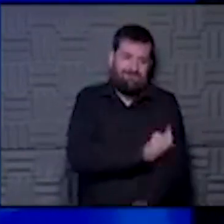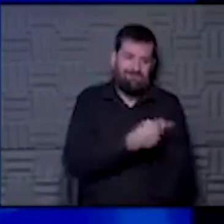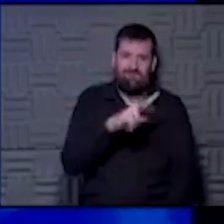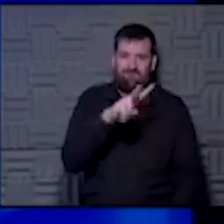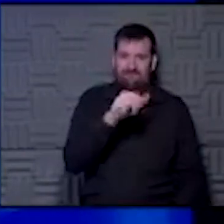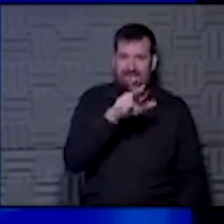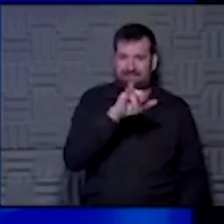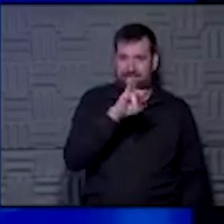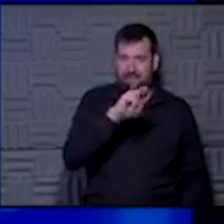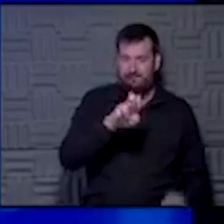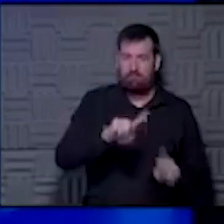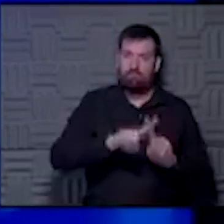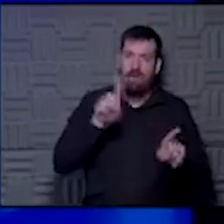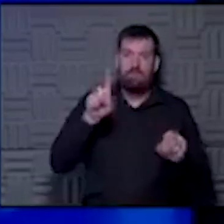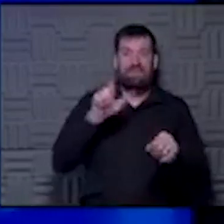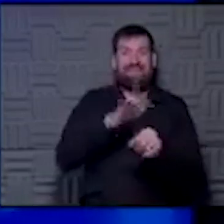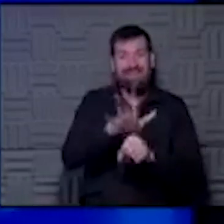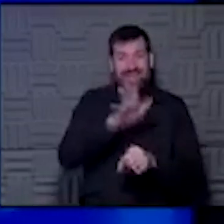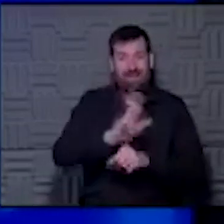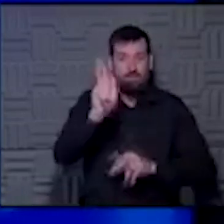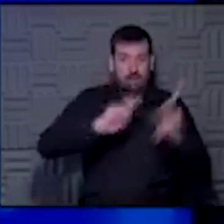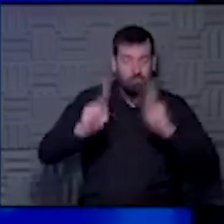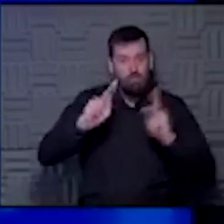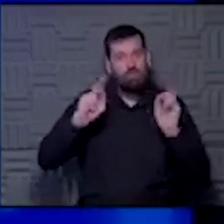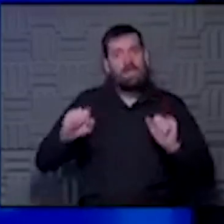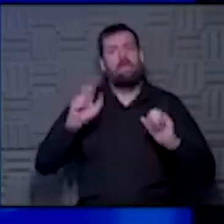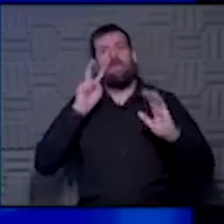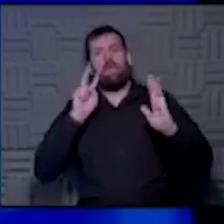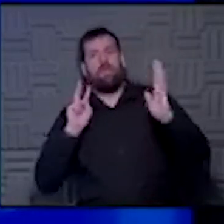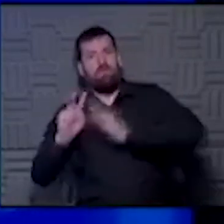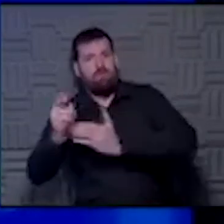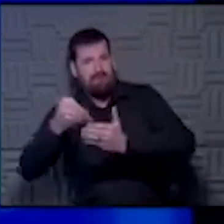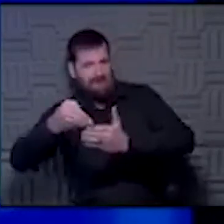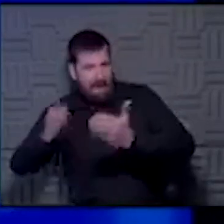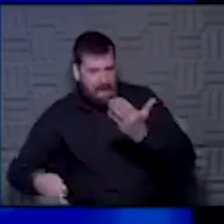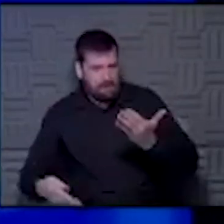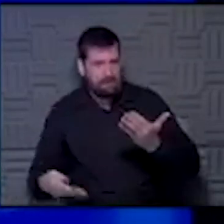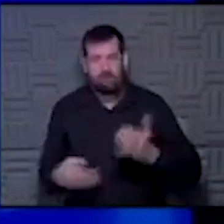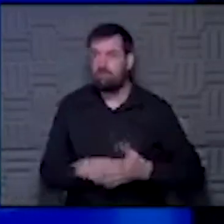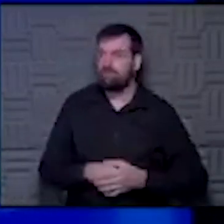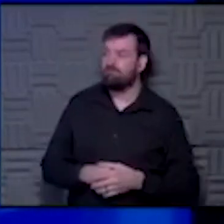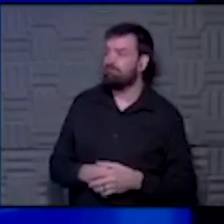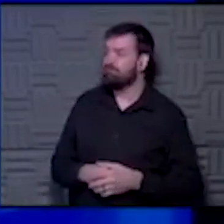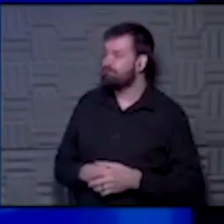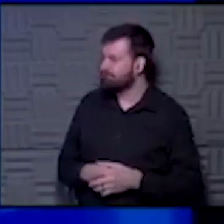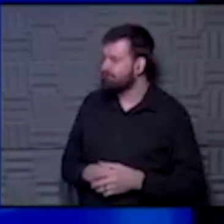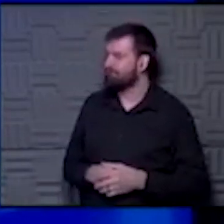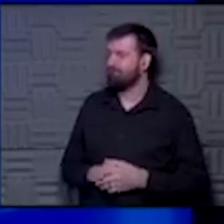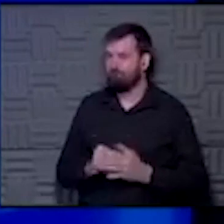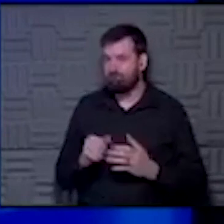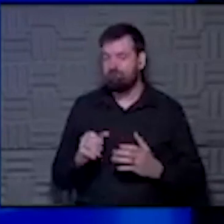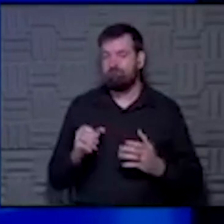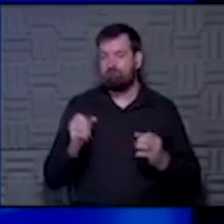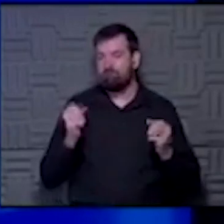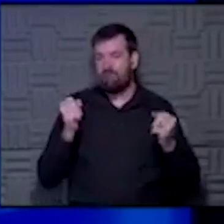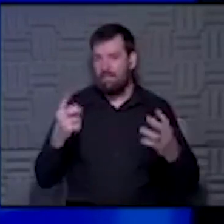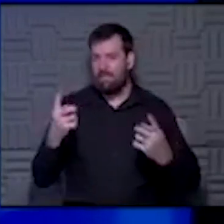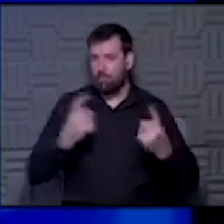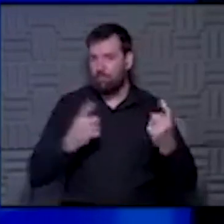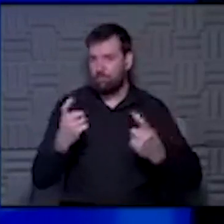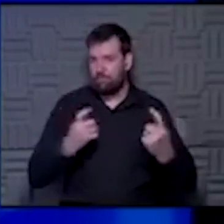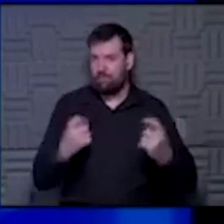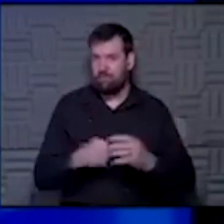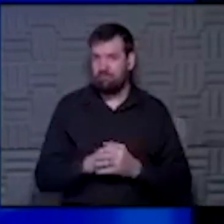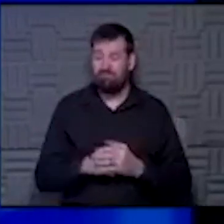to enough people that it feels like there's an end in sight? So there are a lot of questions and